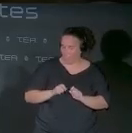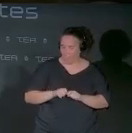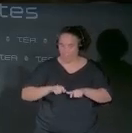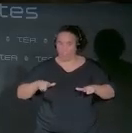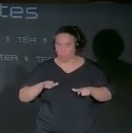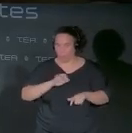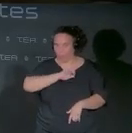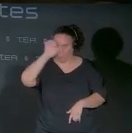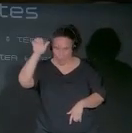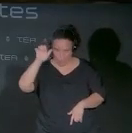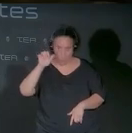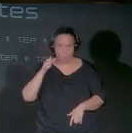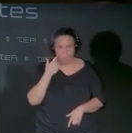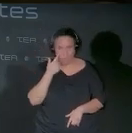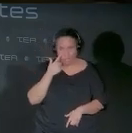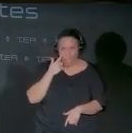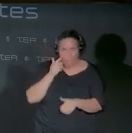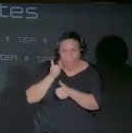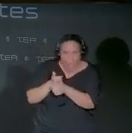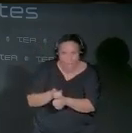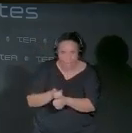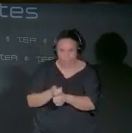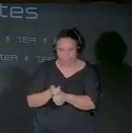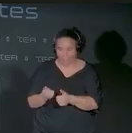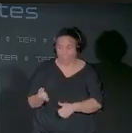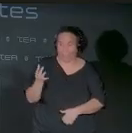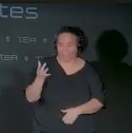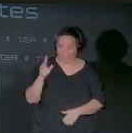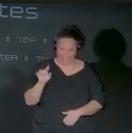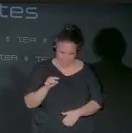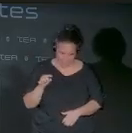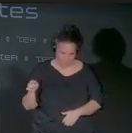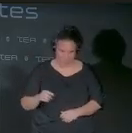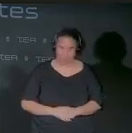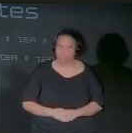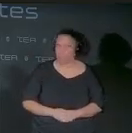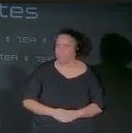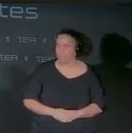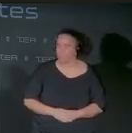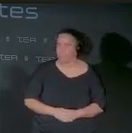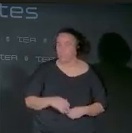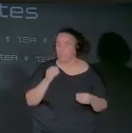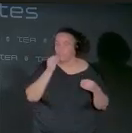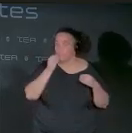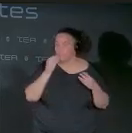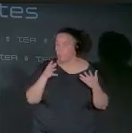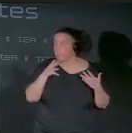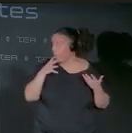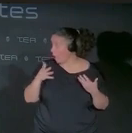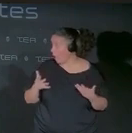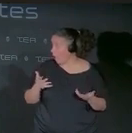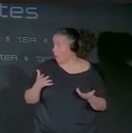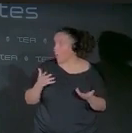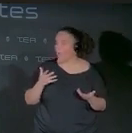Great. So I'd like to get some questions from the audience, if you have any questions at this